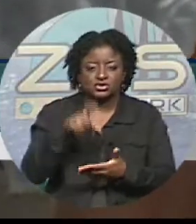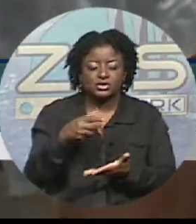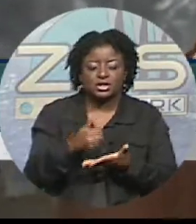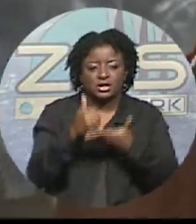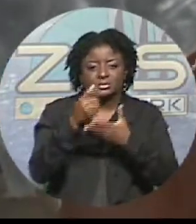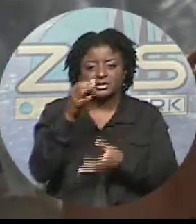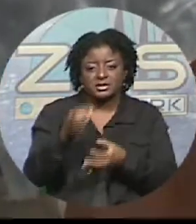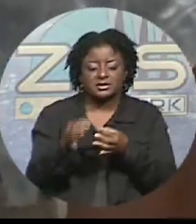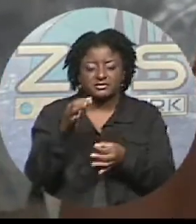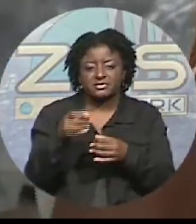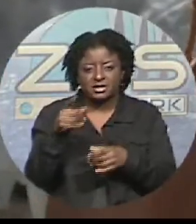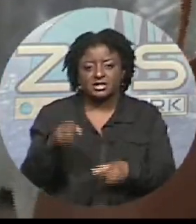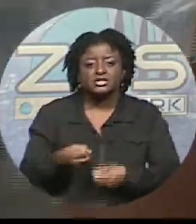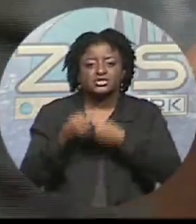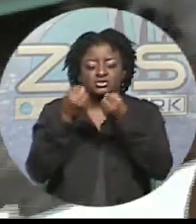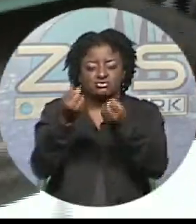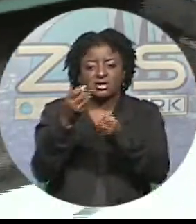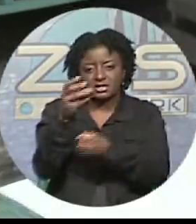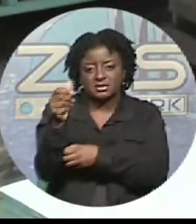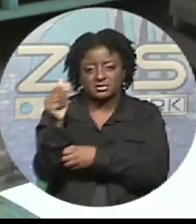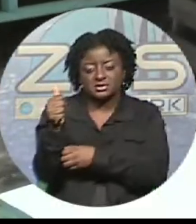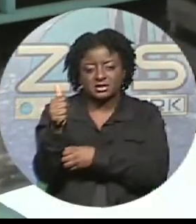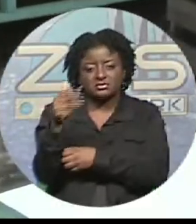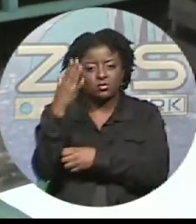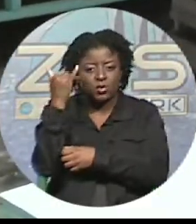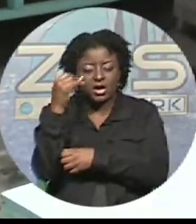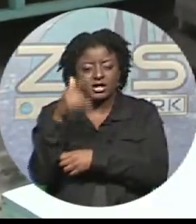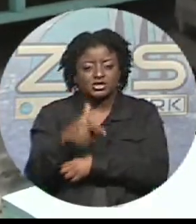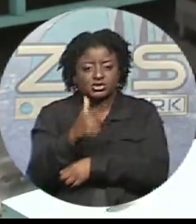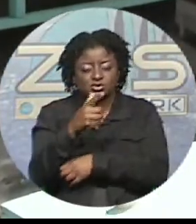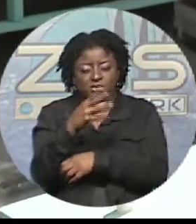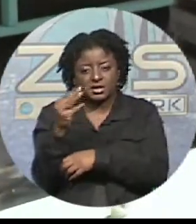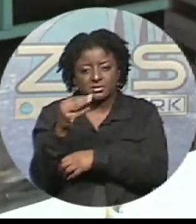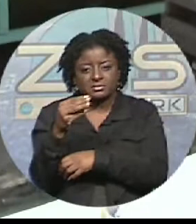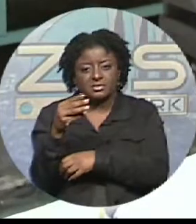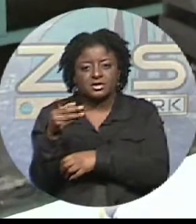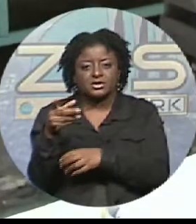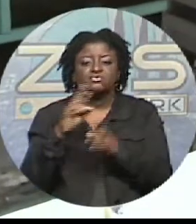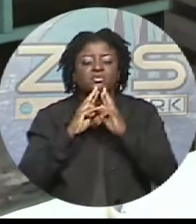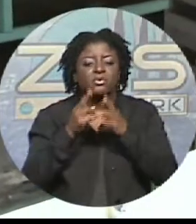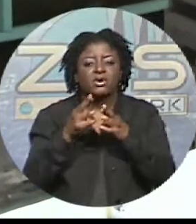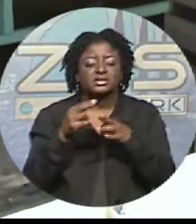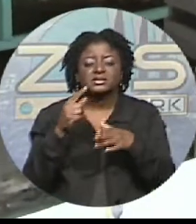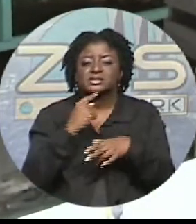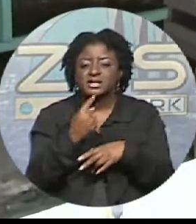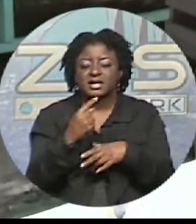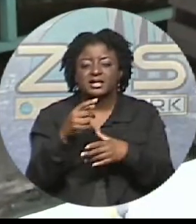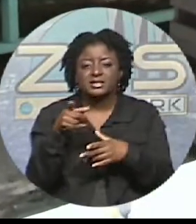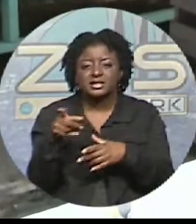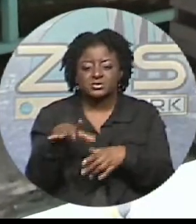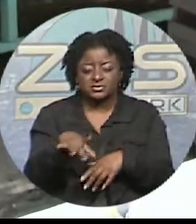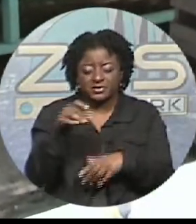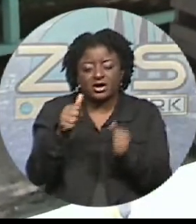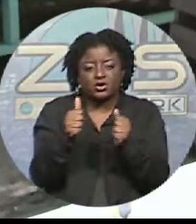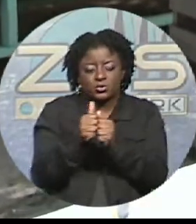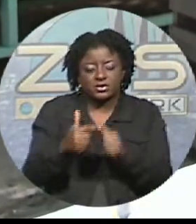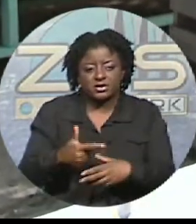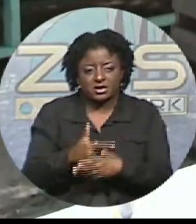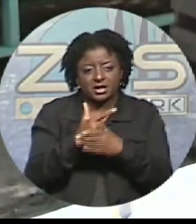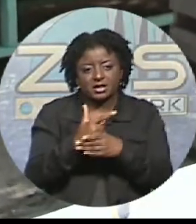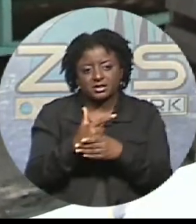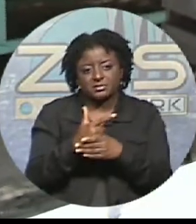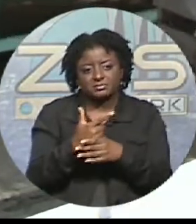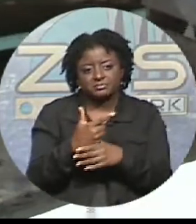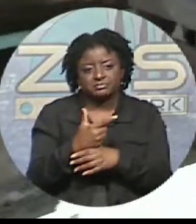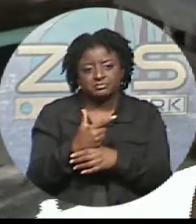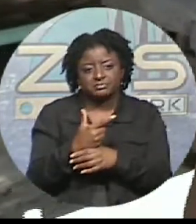him? It is reported that he was found with a gun on him. Well, apparently I understand that. I heard that also. But